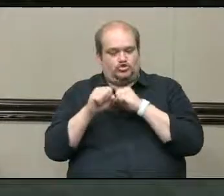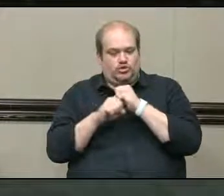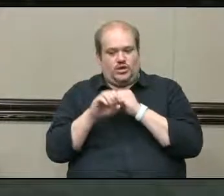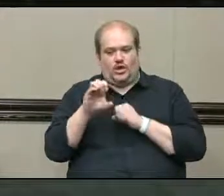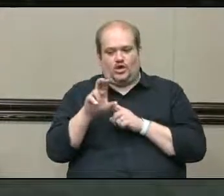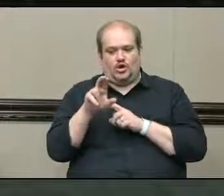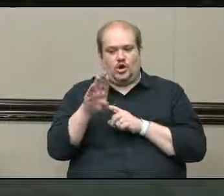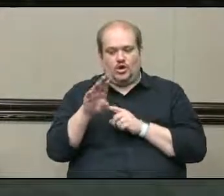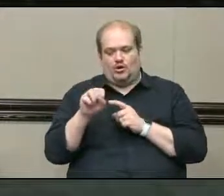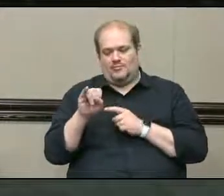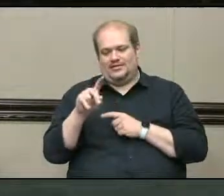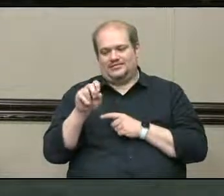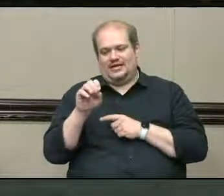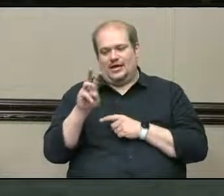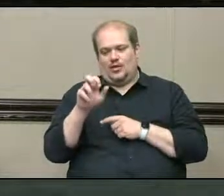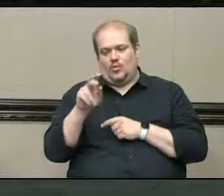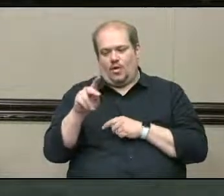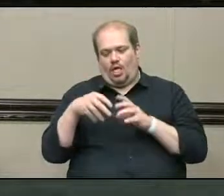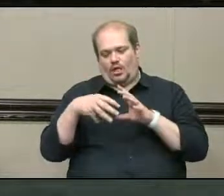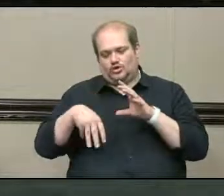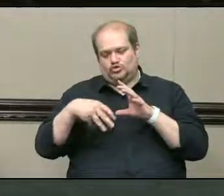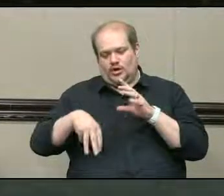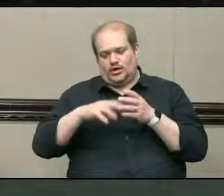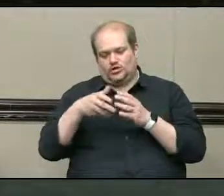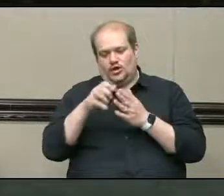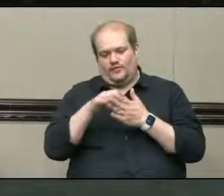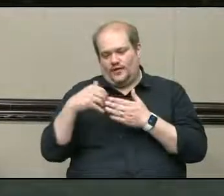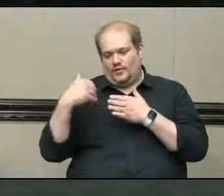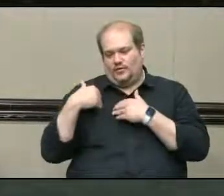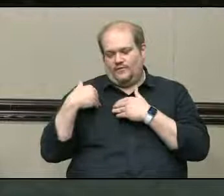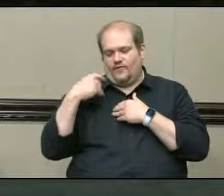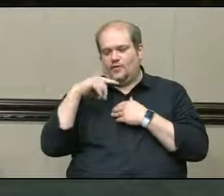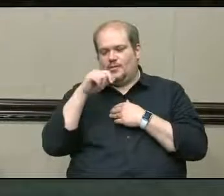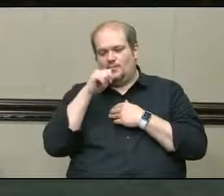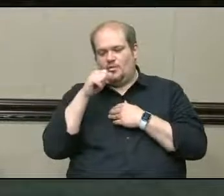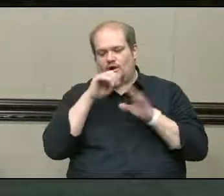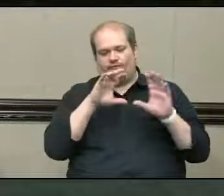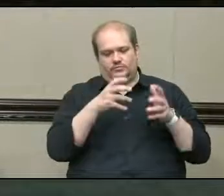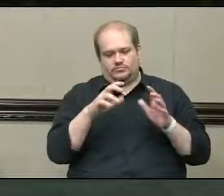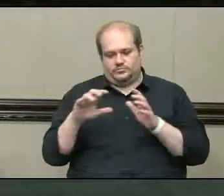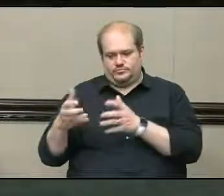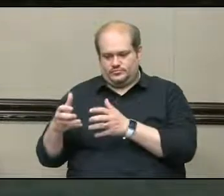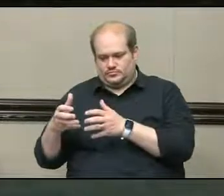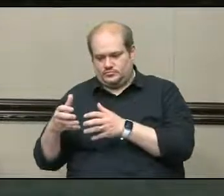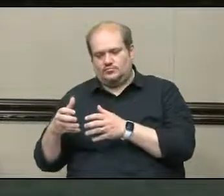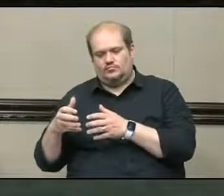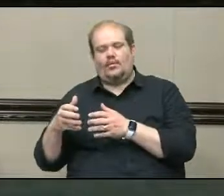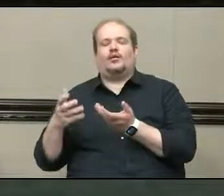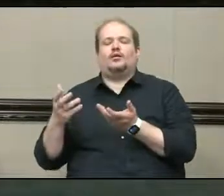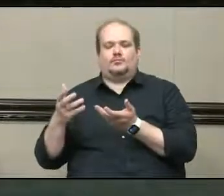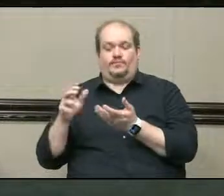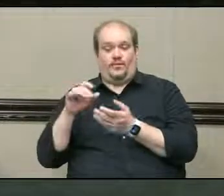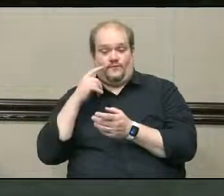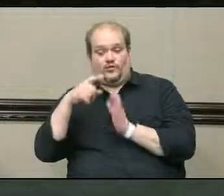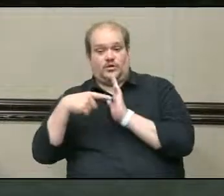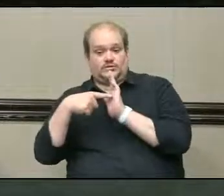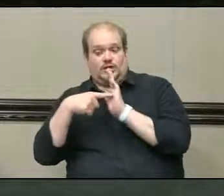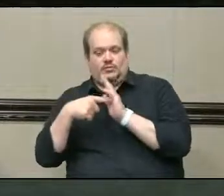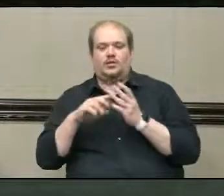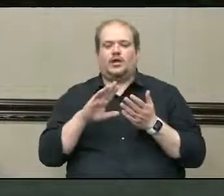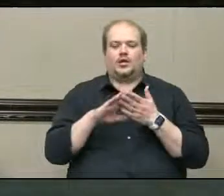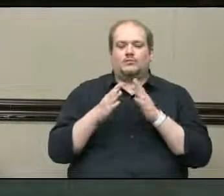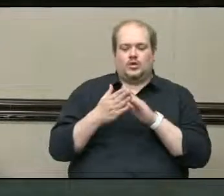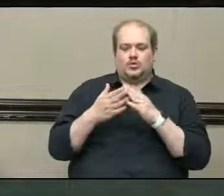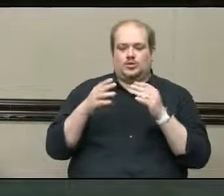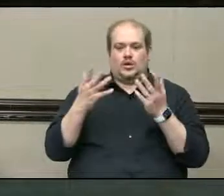curb, sidewalks, drainage, all of that is the responsibility of those private parties. So if, for instance, a